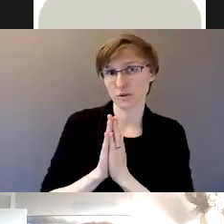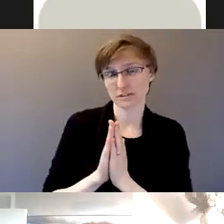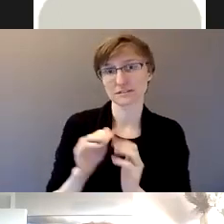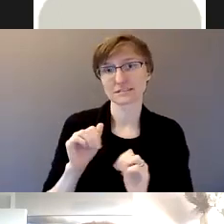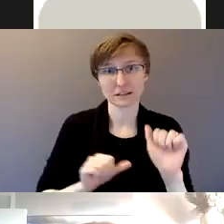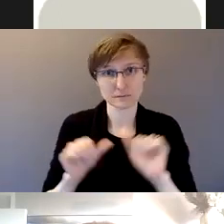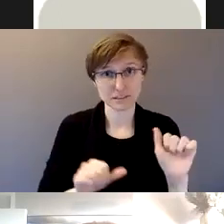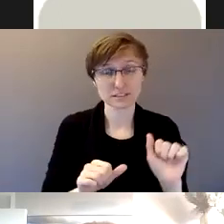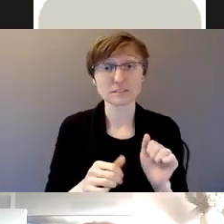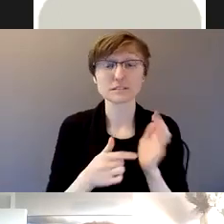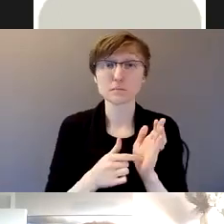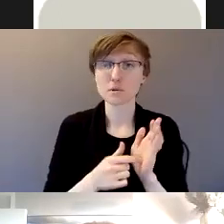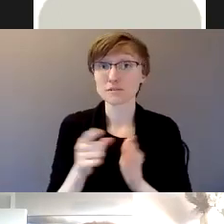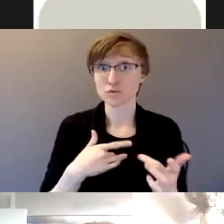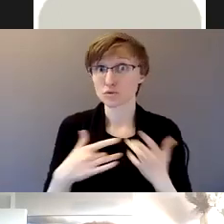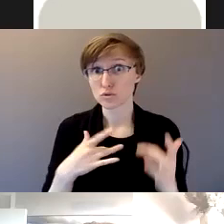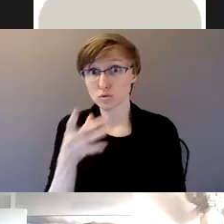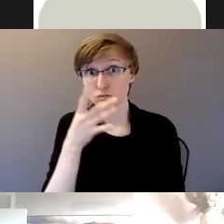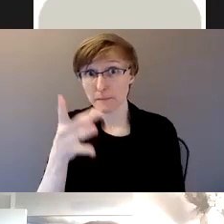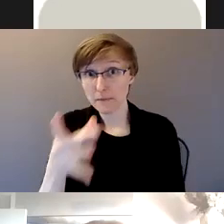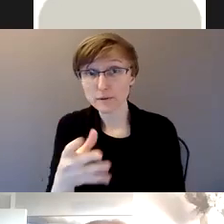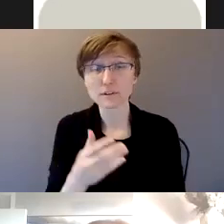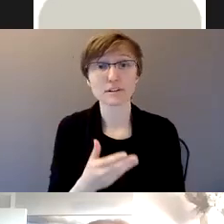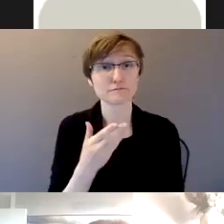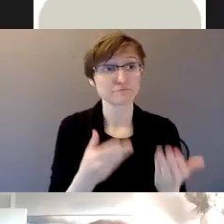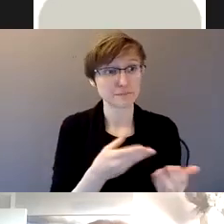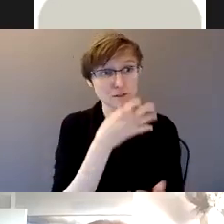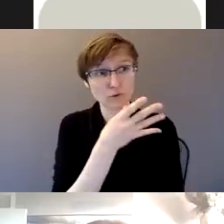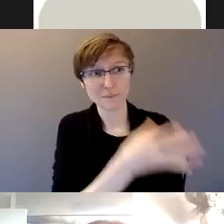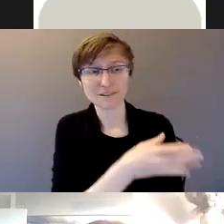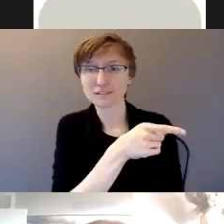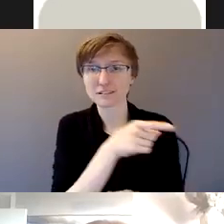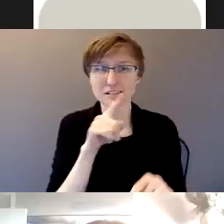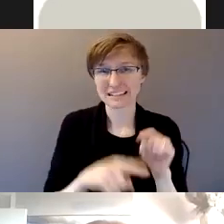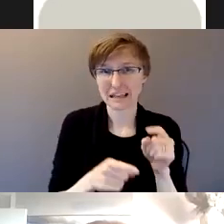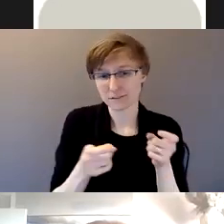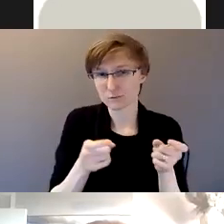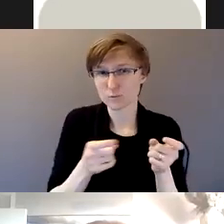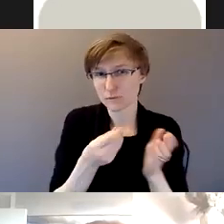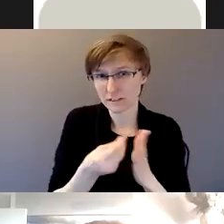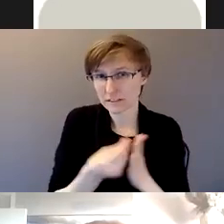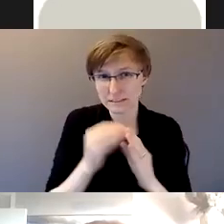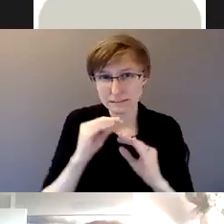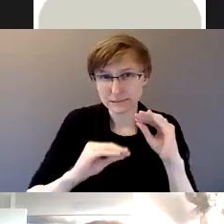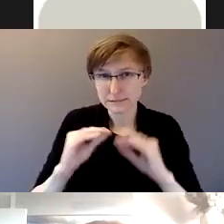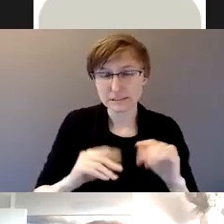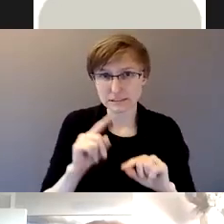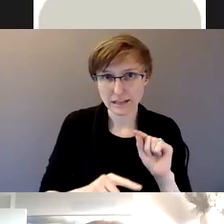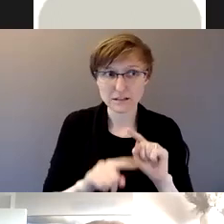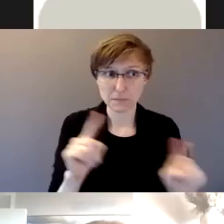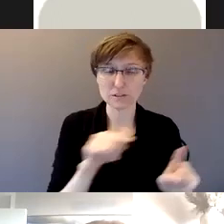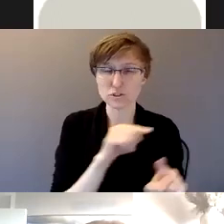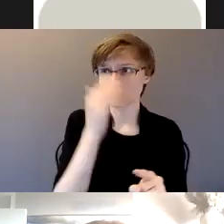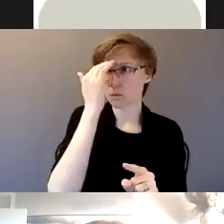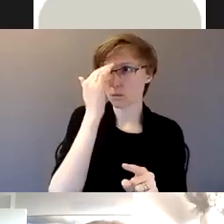your grandmother and she, you know, she may be not capable of managing her finances, but maybe she's aware enough to know that she needs the help